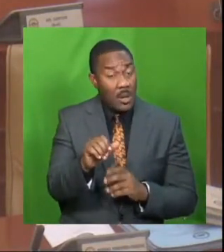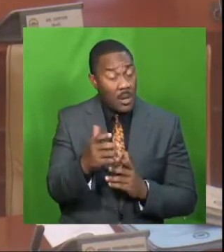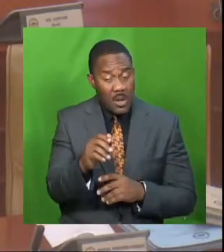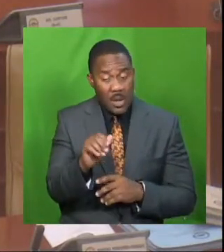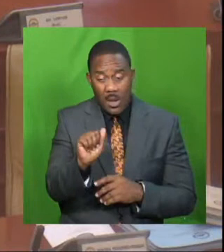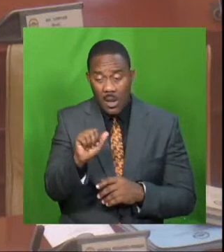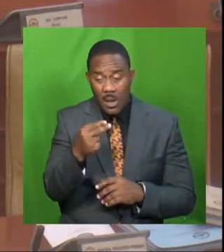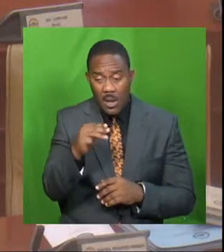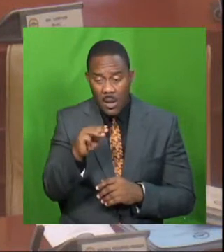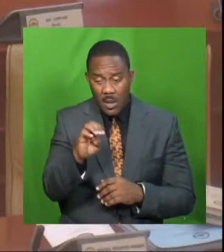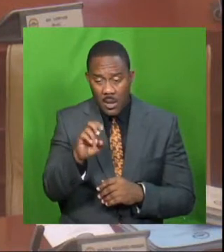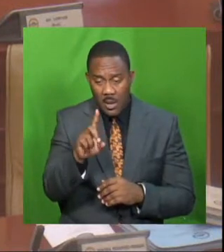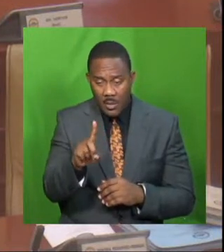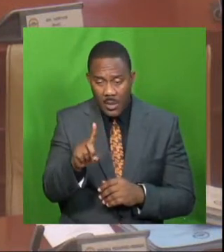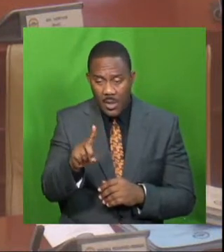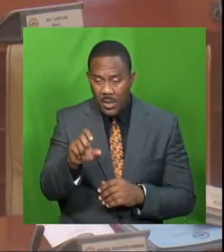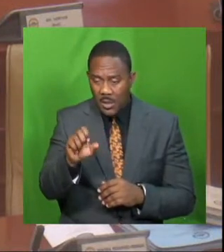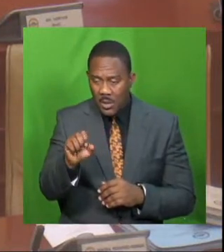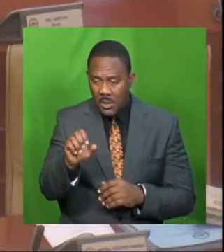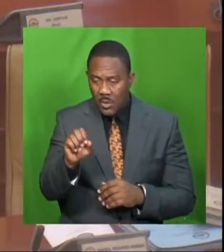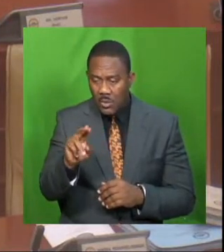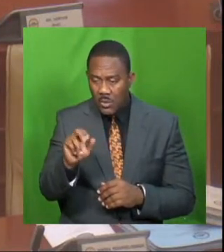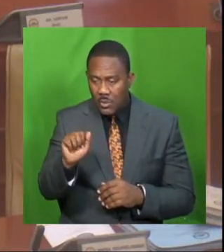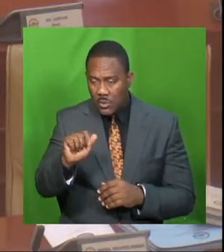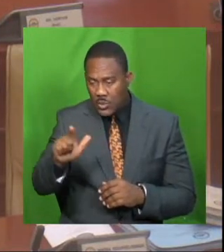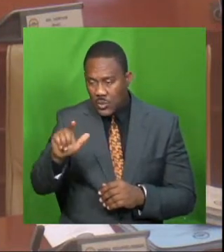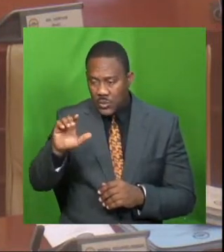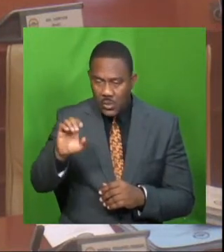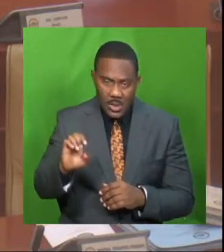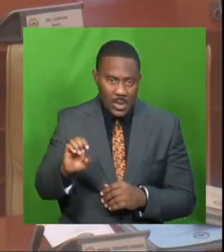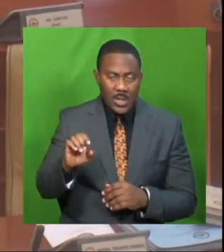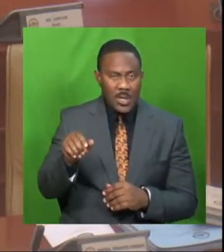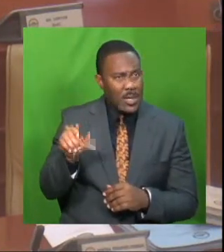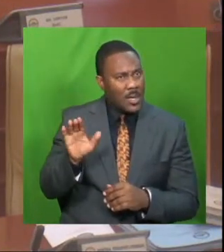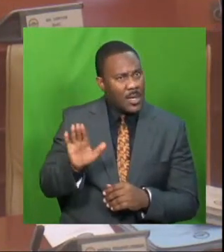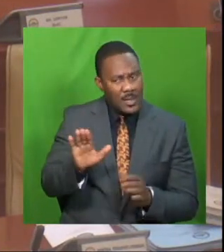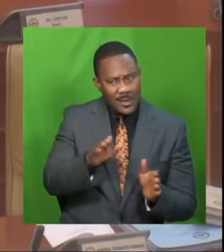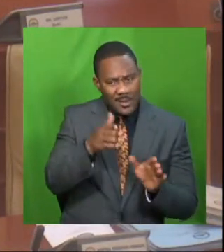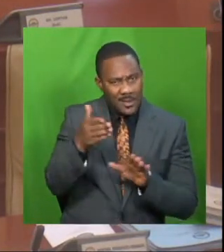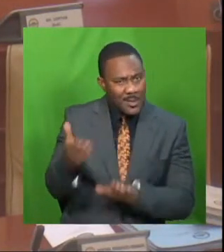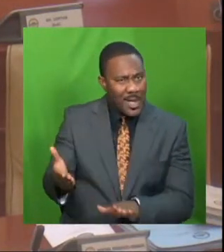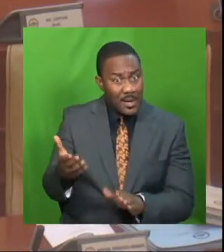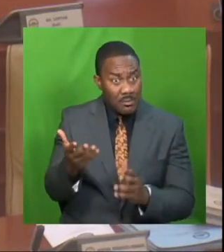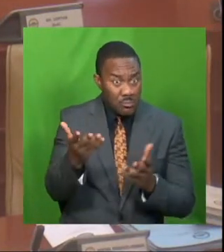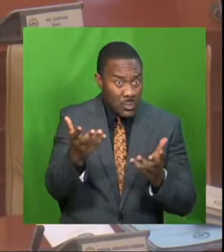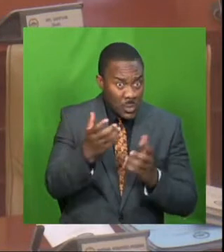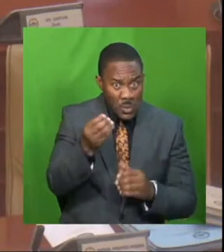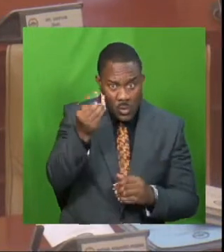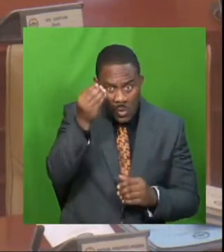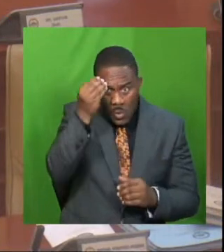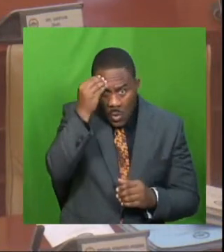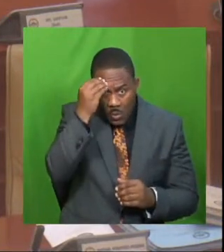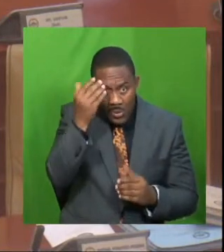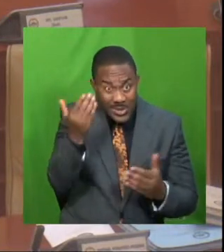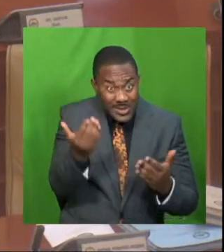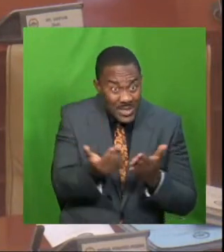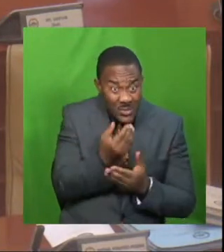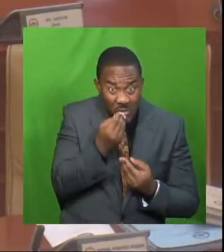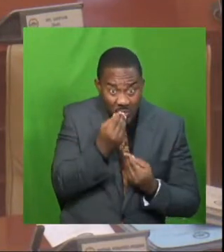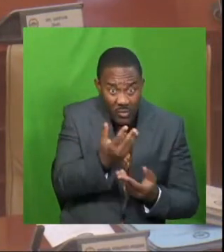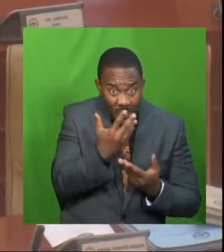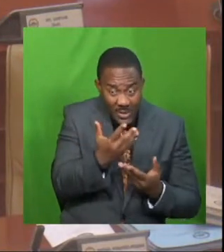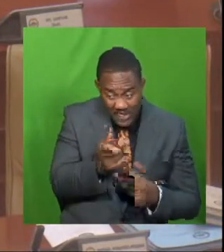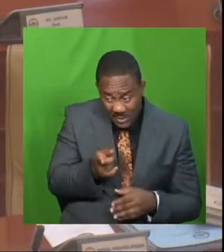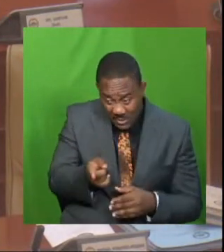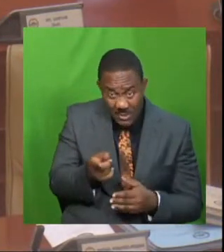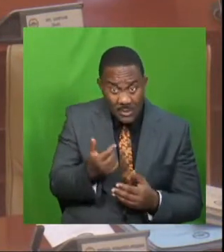other steps to fast track whatever information that is there so that we can bring finality to the death of Ahmed